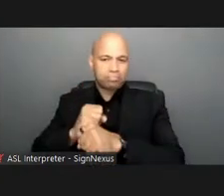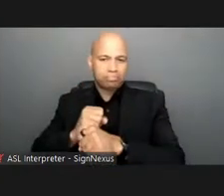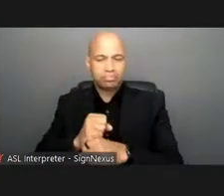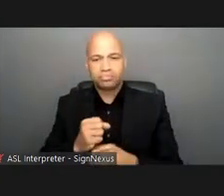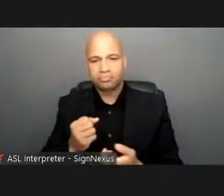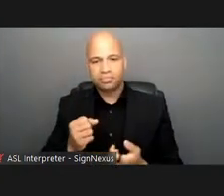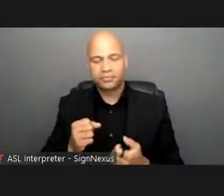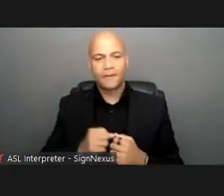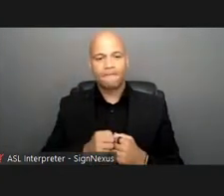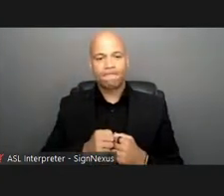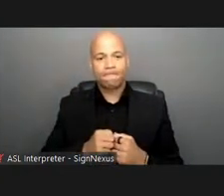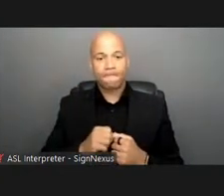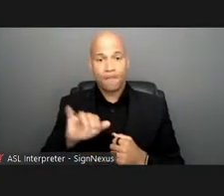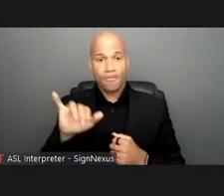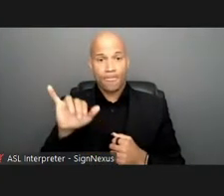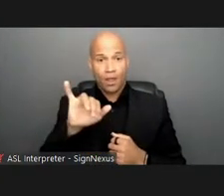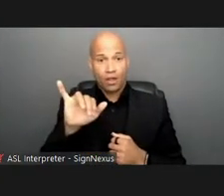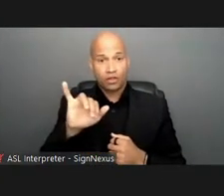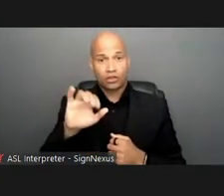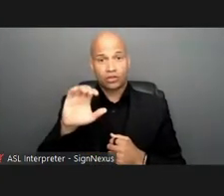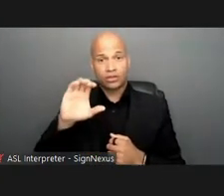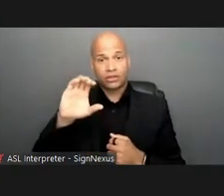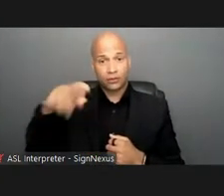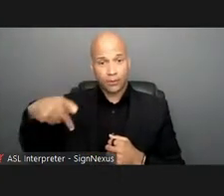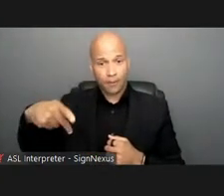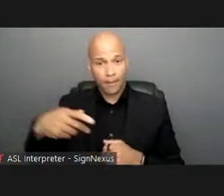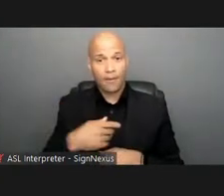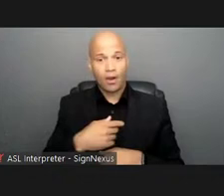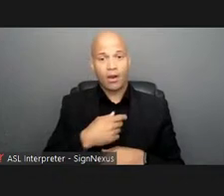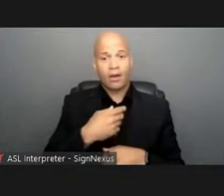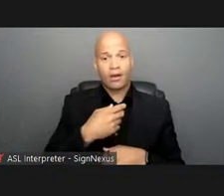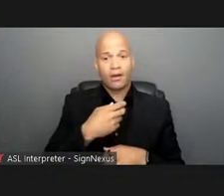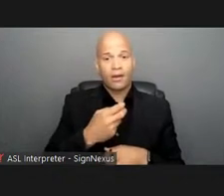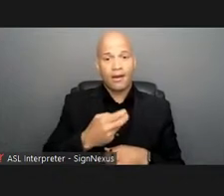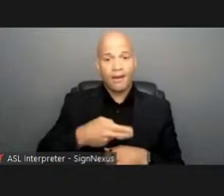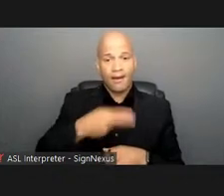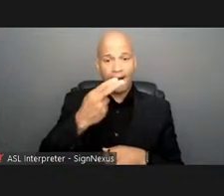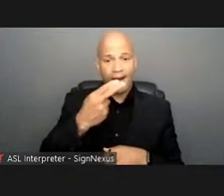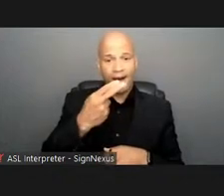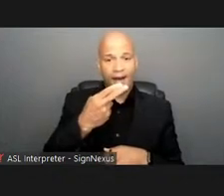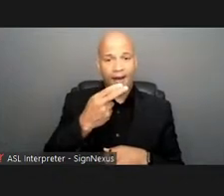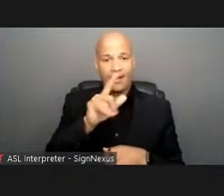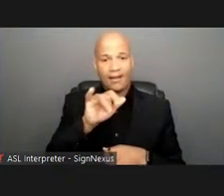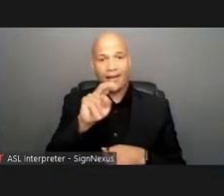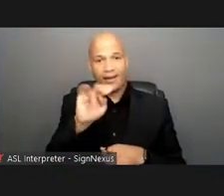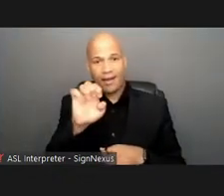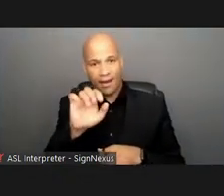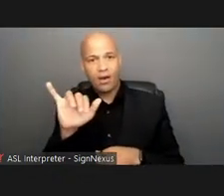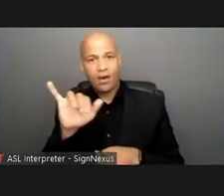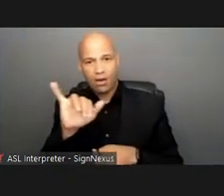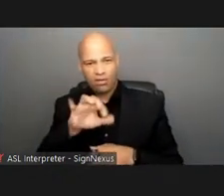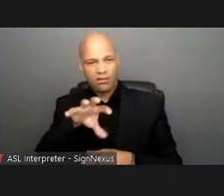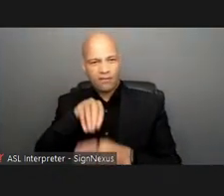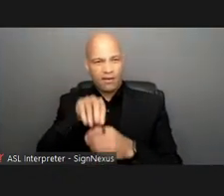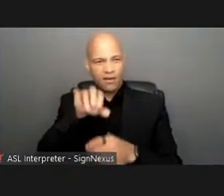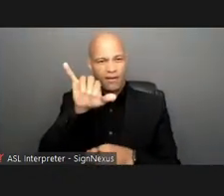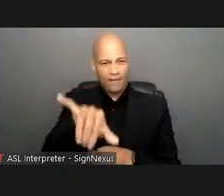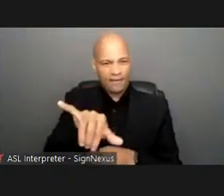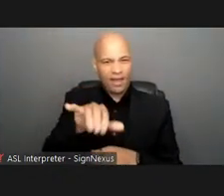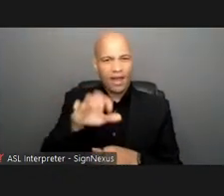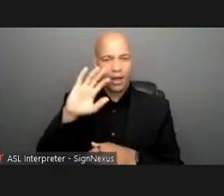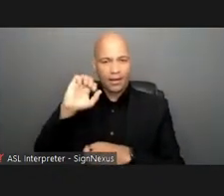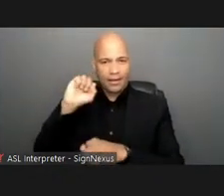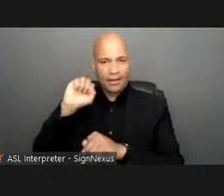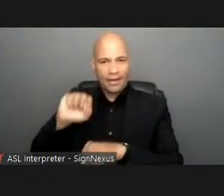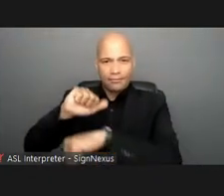the potential for a de minimis use Federal Highway Administration is soliciting input from the public on the effects of installing equipment and signs within